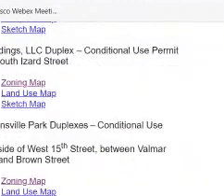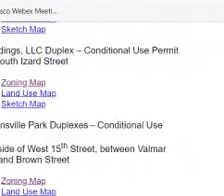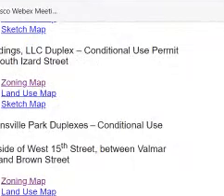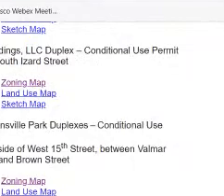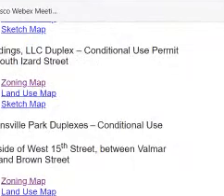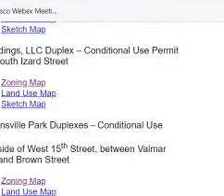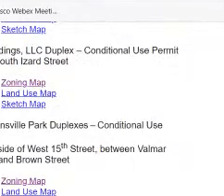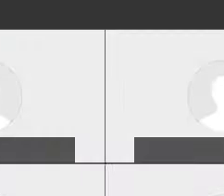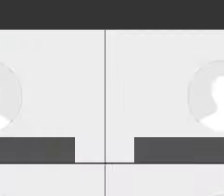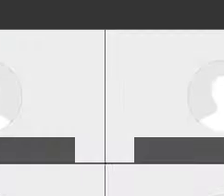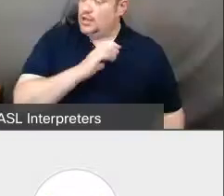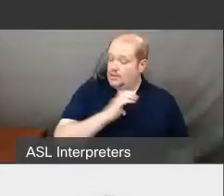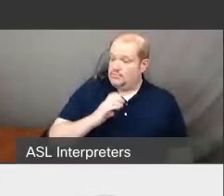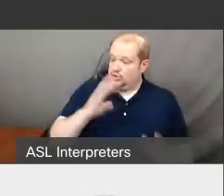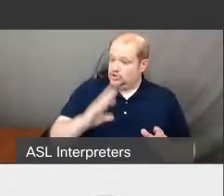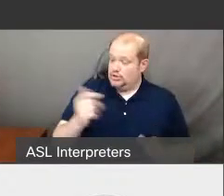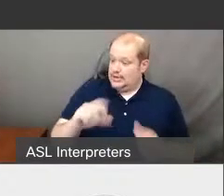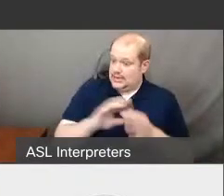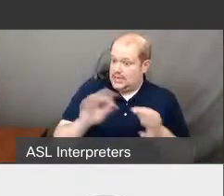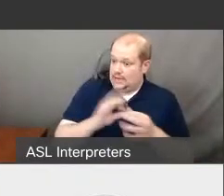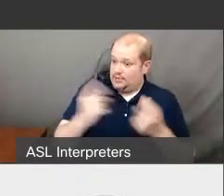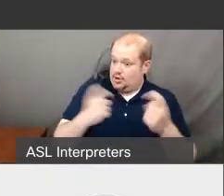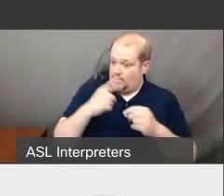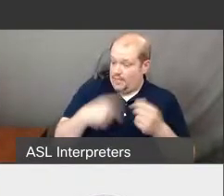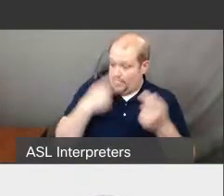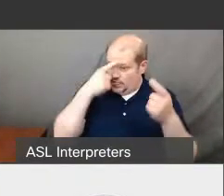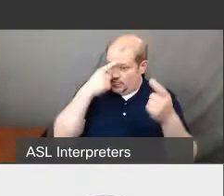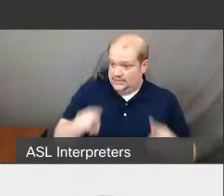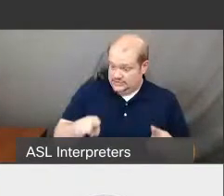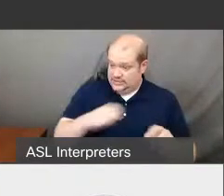Okay, commissioners, any comments or questions about the consent agenda?